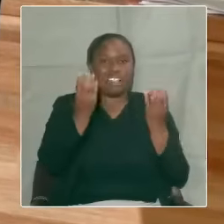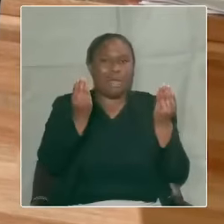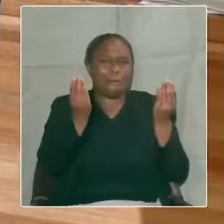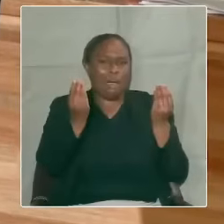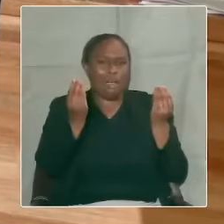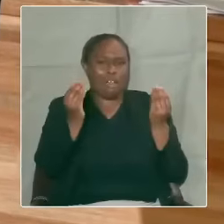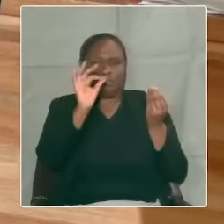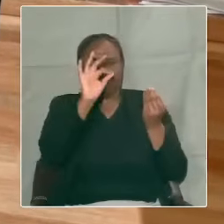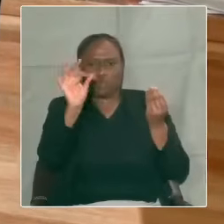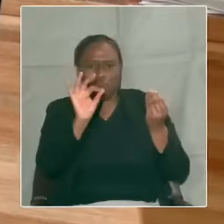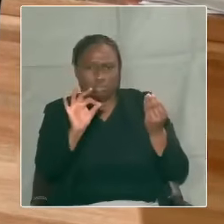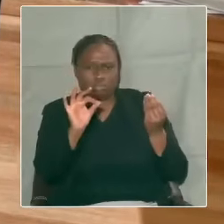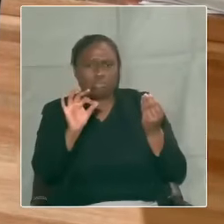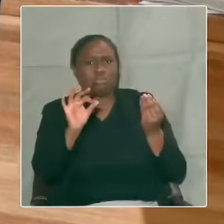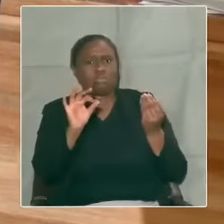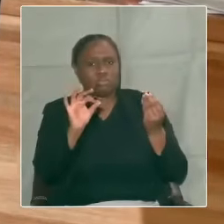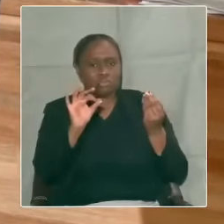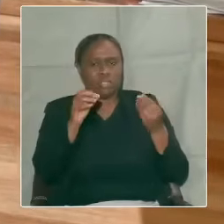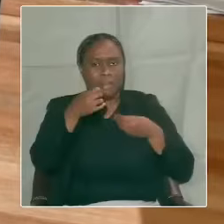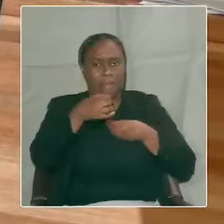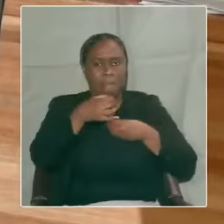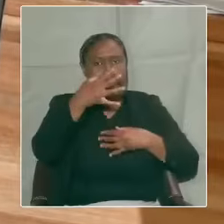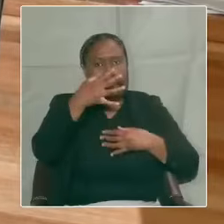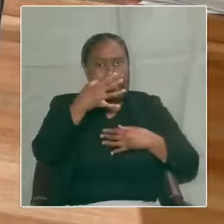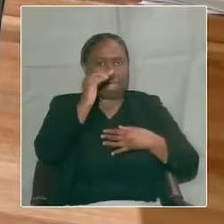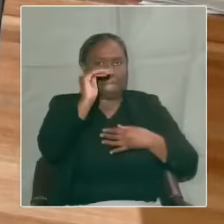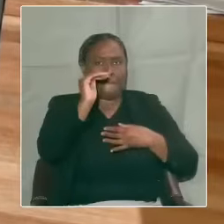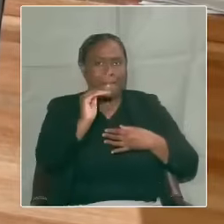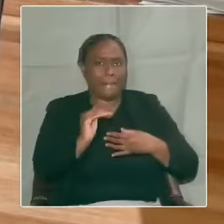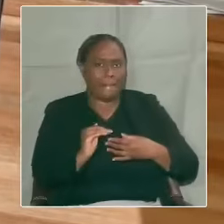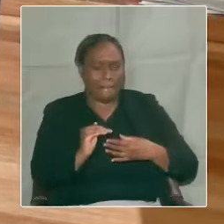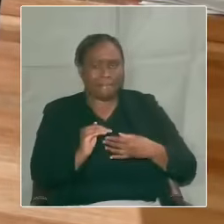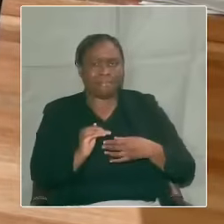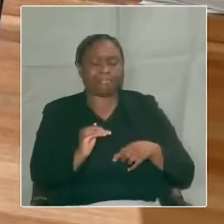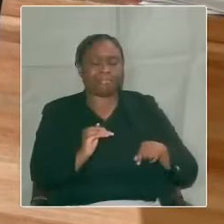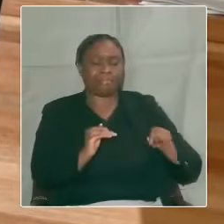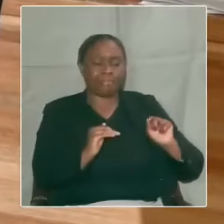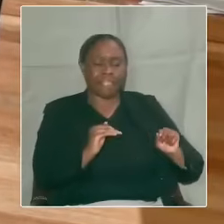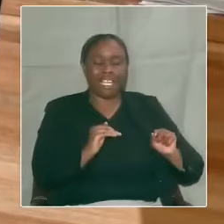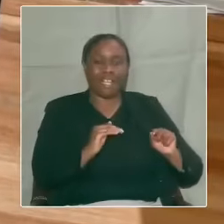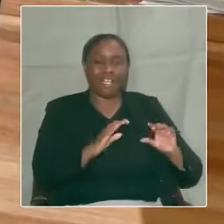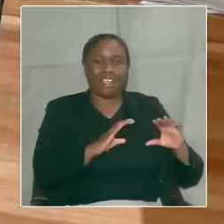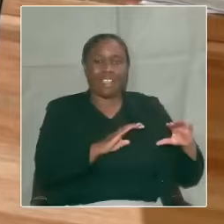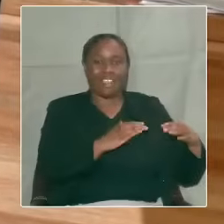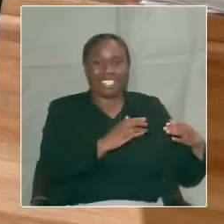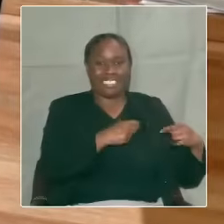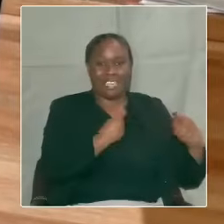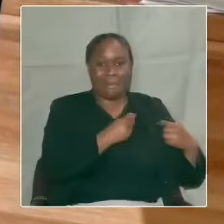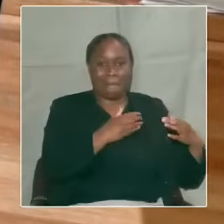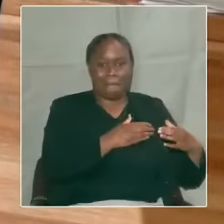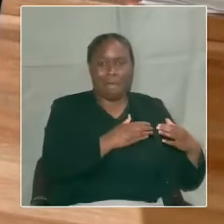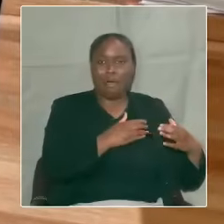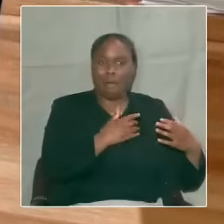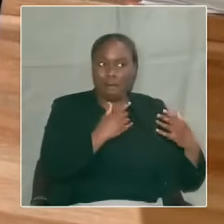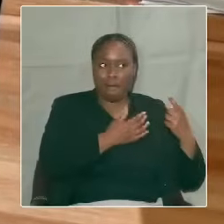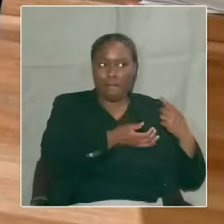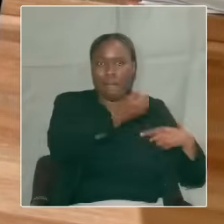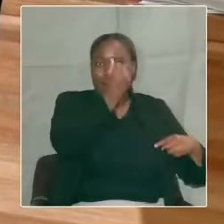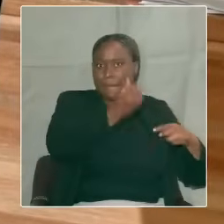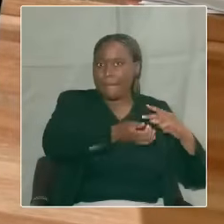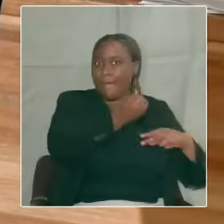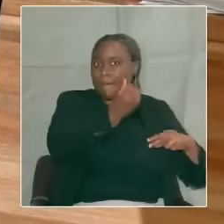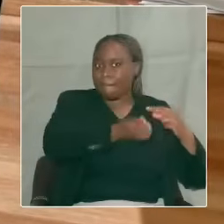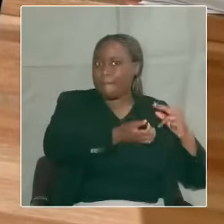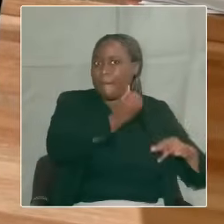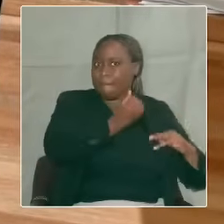that highlight the successes of the PKTT. I don't need you to deal with those,